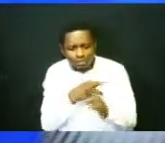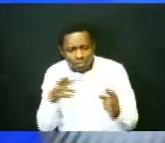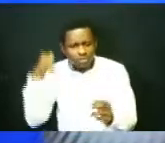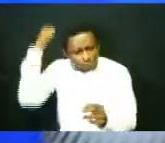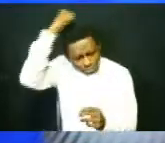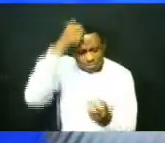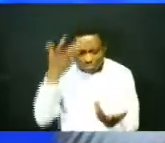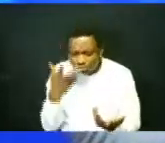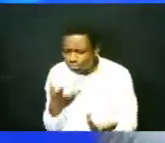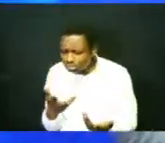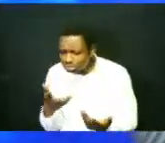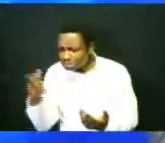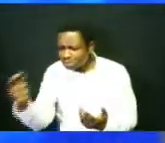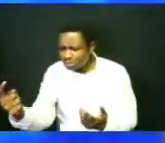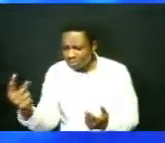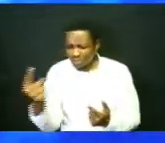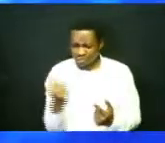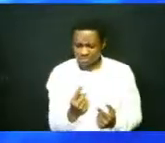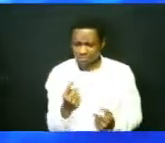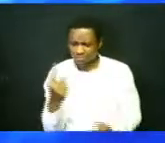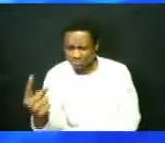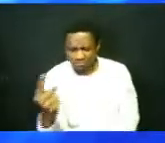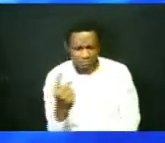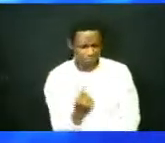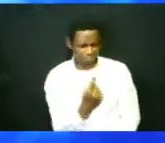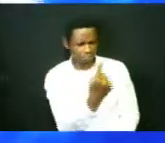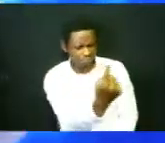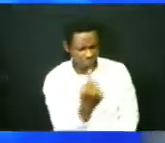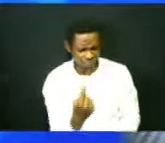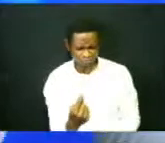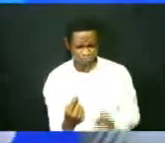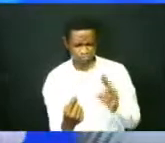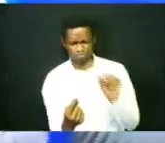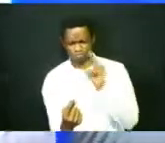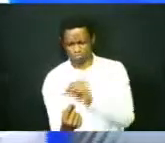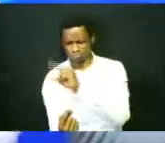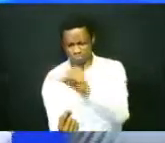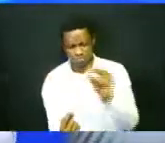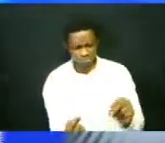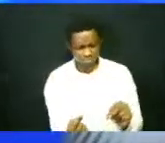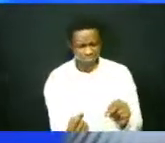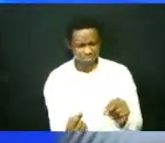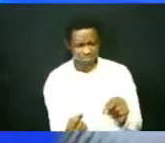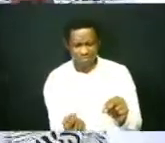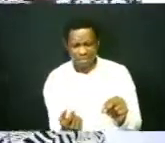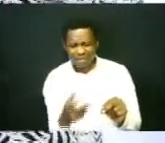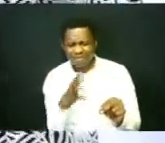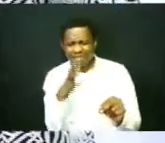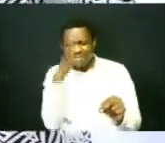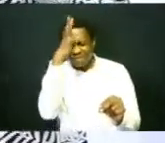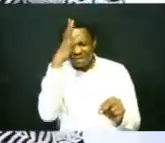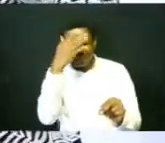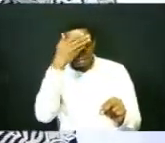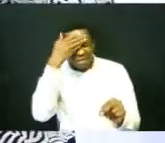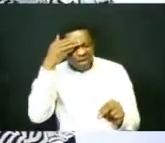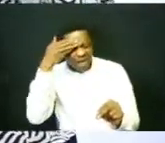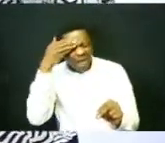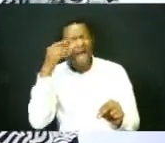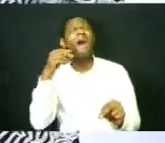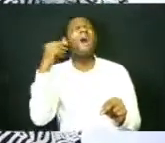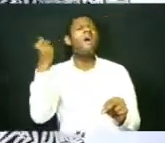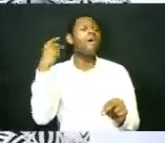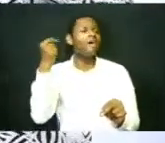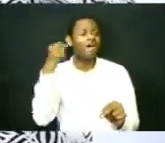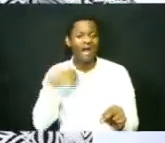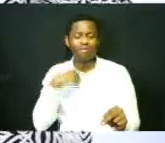Then, there is this naughty guy who's somewhere. I don't quite want to know you. Oshia Samuel woman mu a yedi kan no a unhu